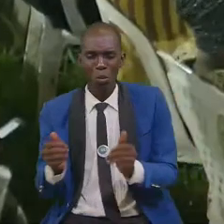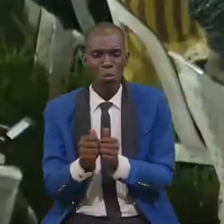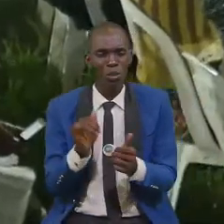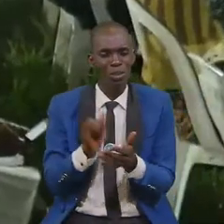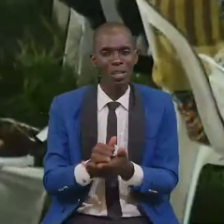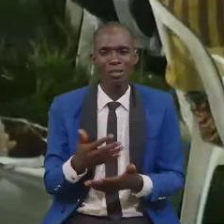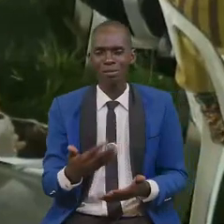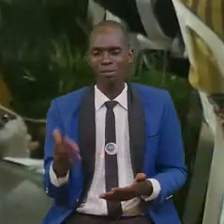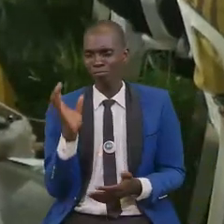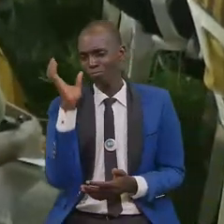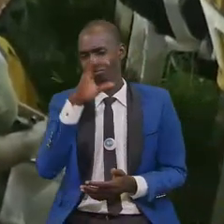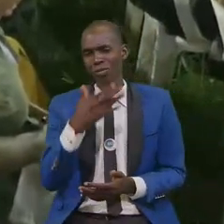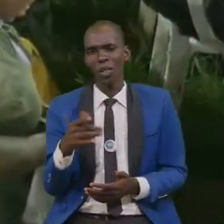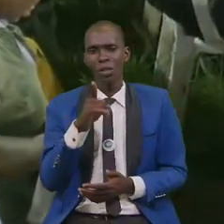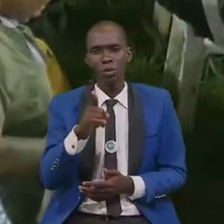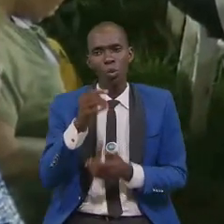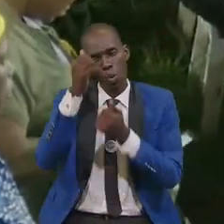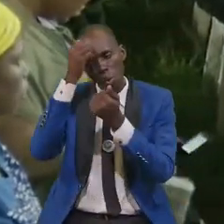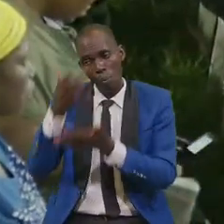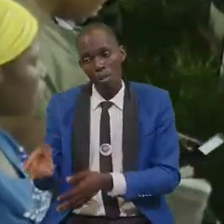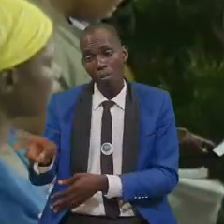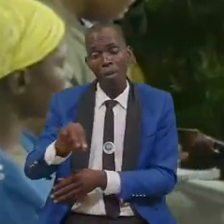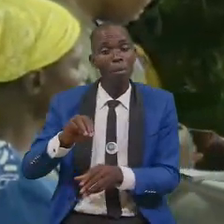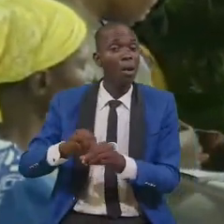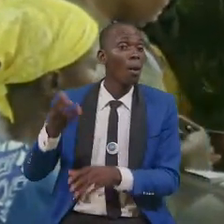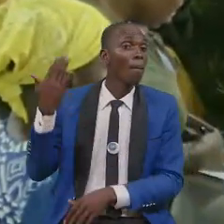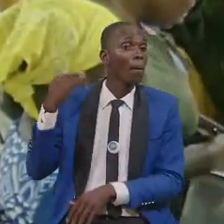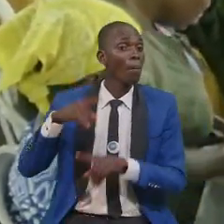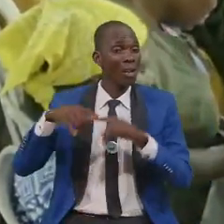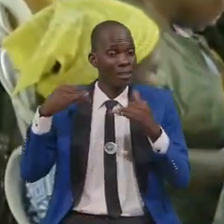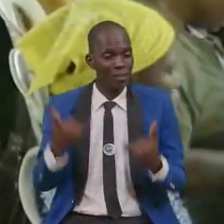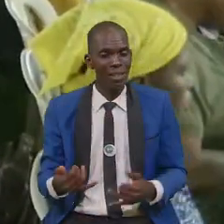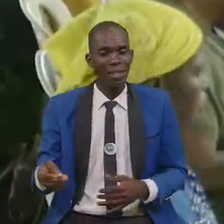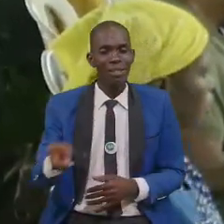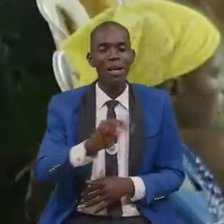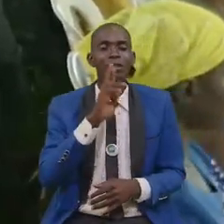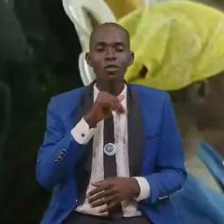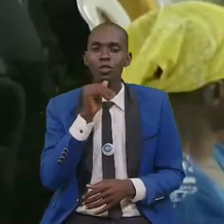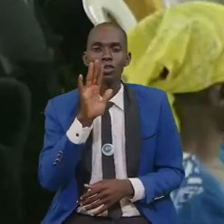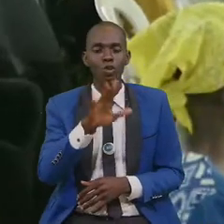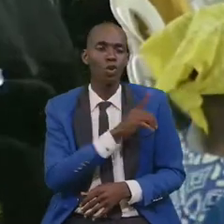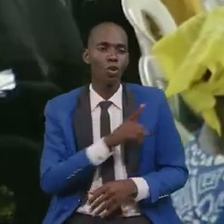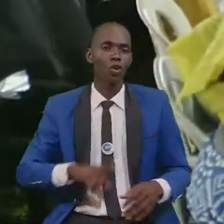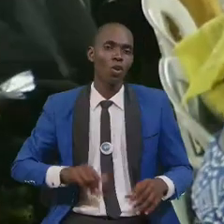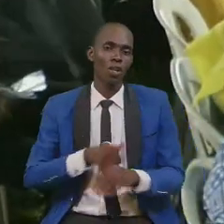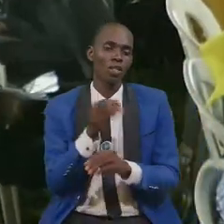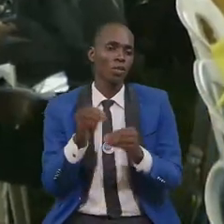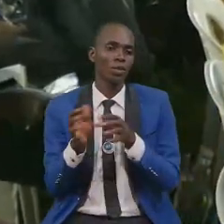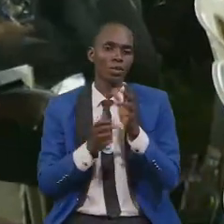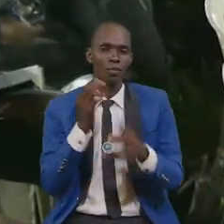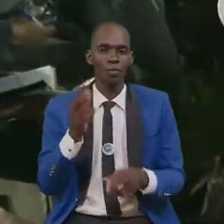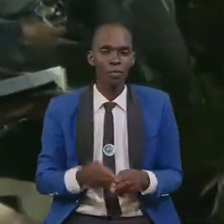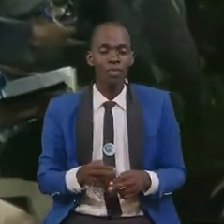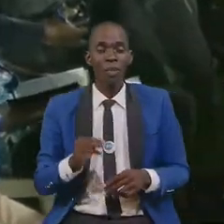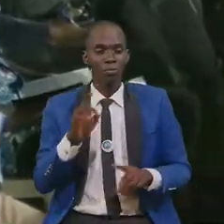listen to them in the past, but they are not your Lord anymore. I reject every other